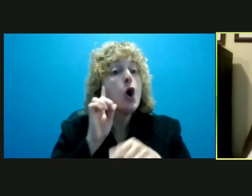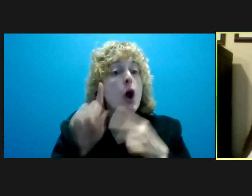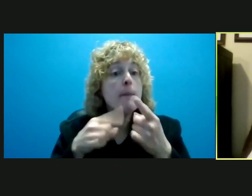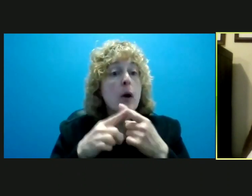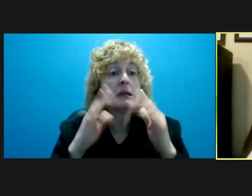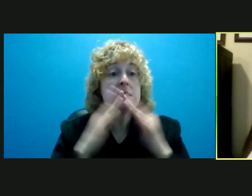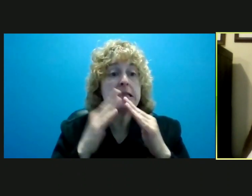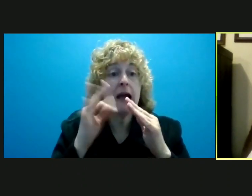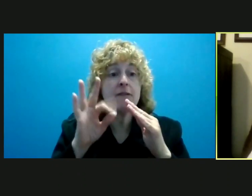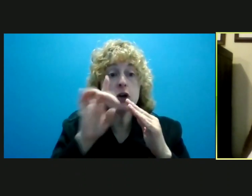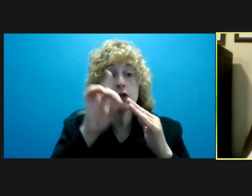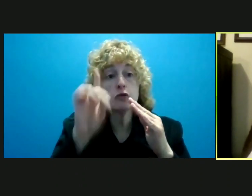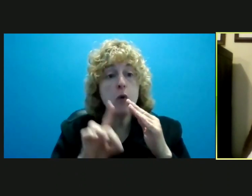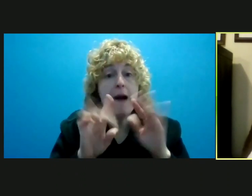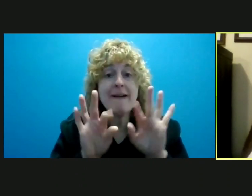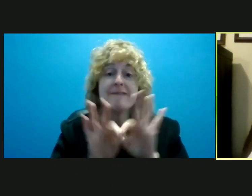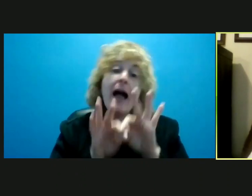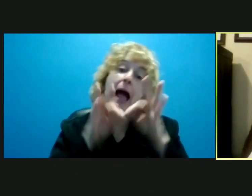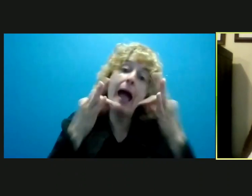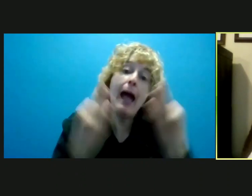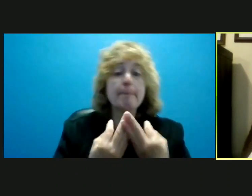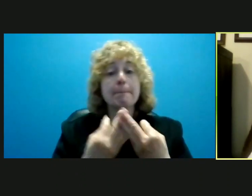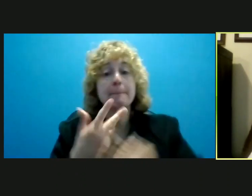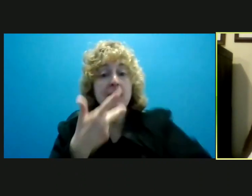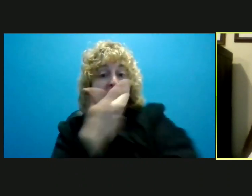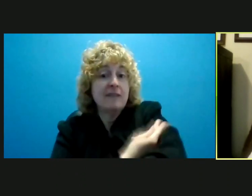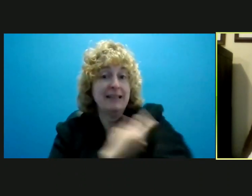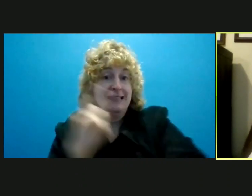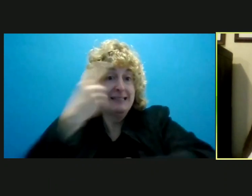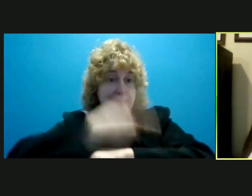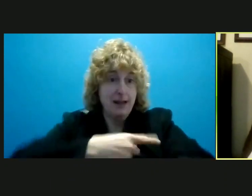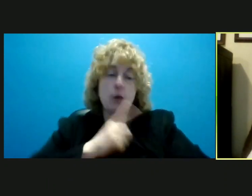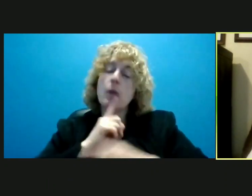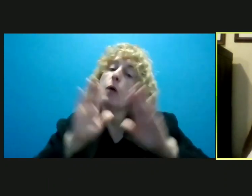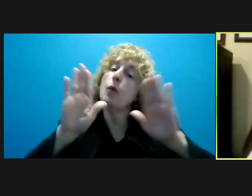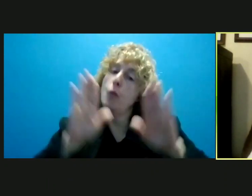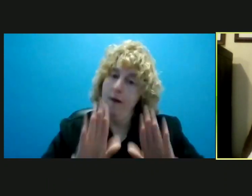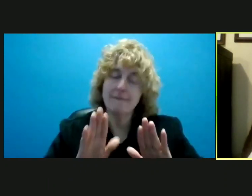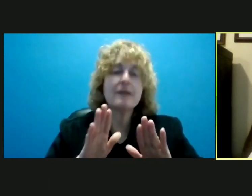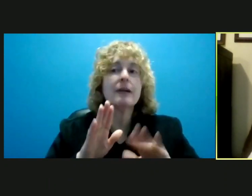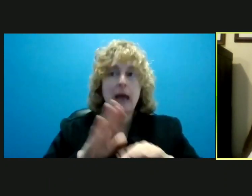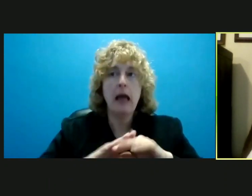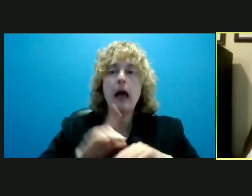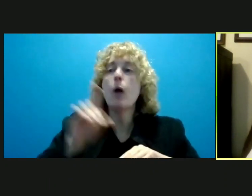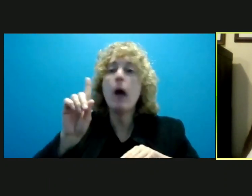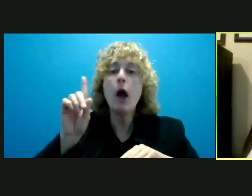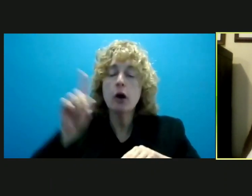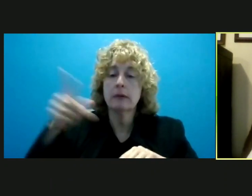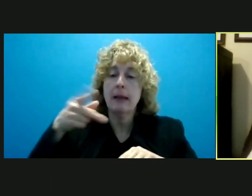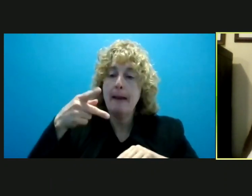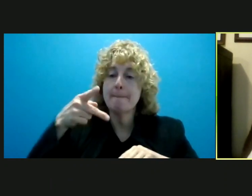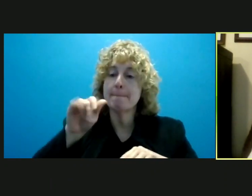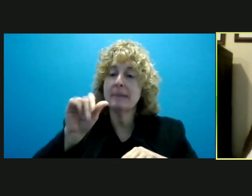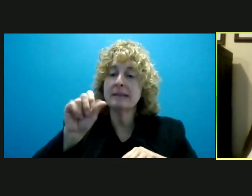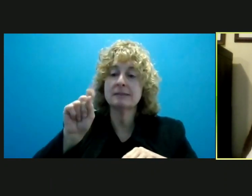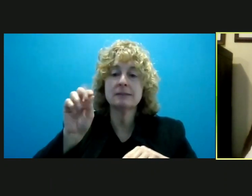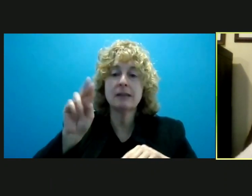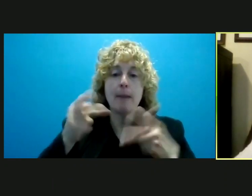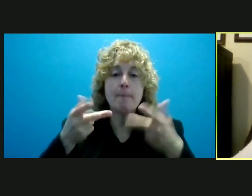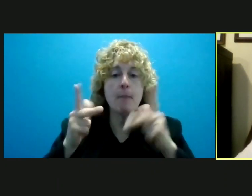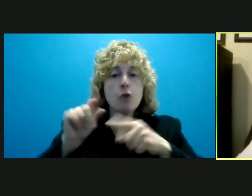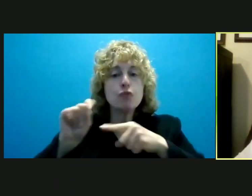Vaccine Day. This is a great event at the Pistons Training Facility. Again, that's